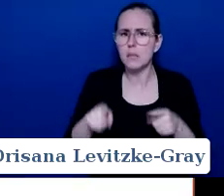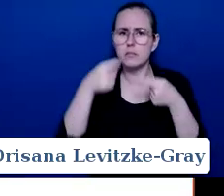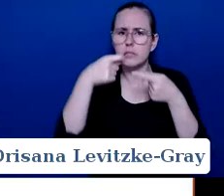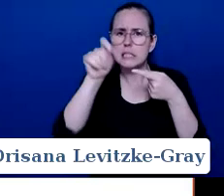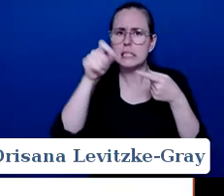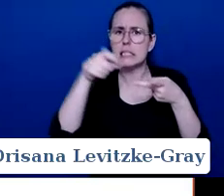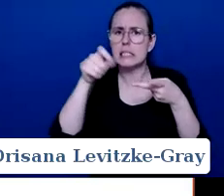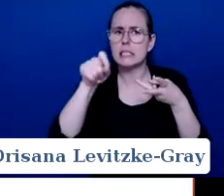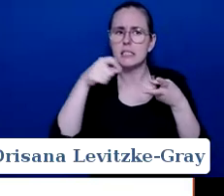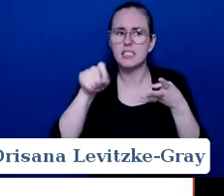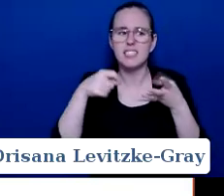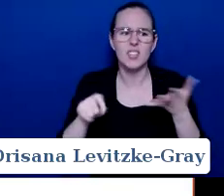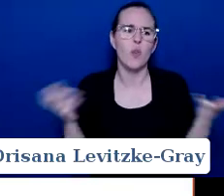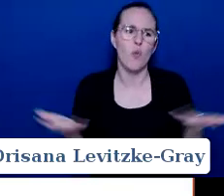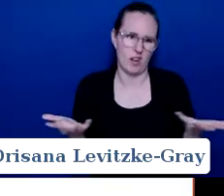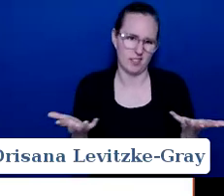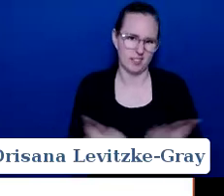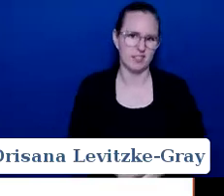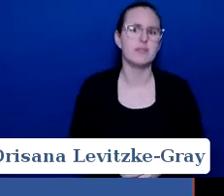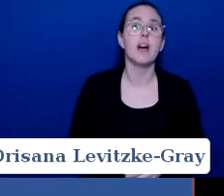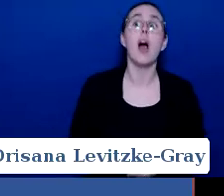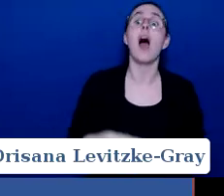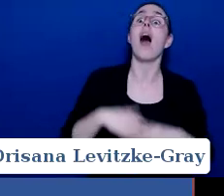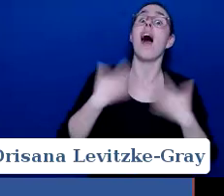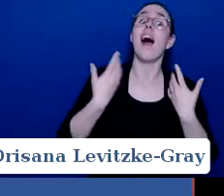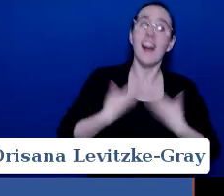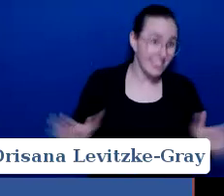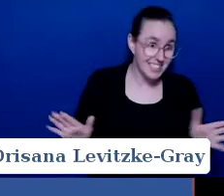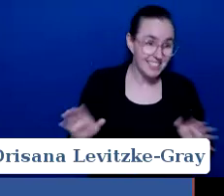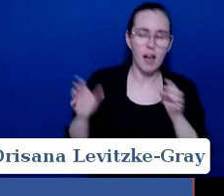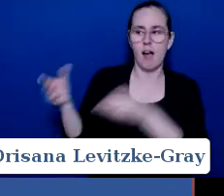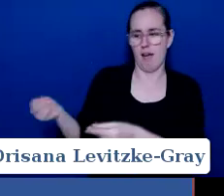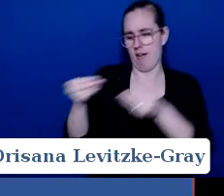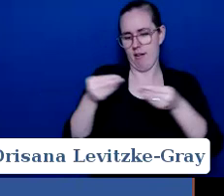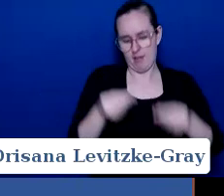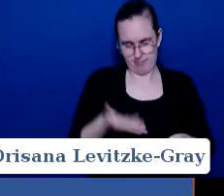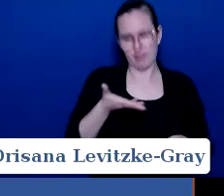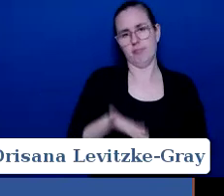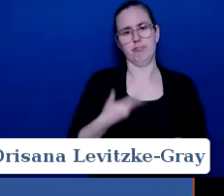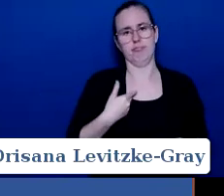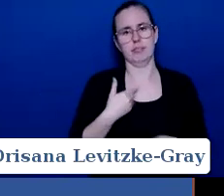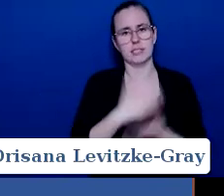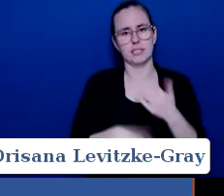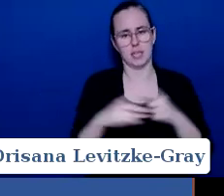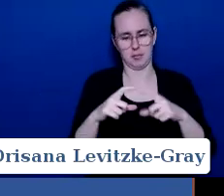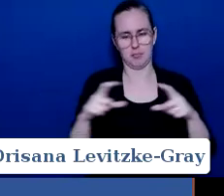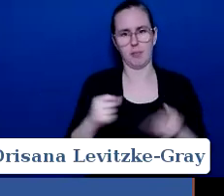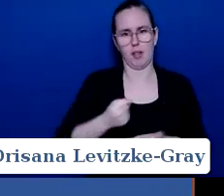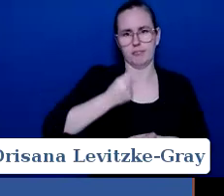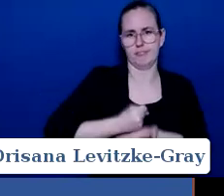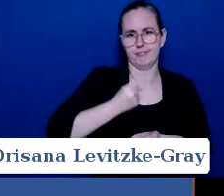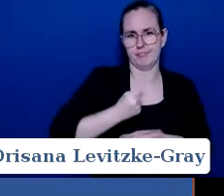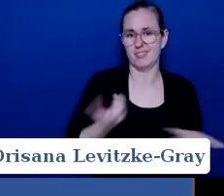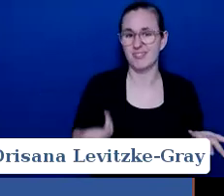disability card. Another thing that we've seen in many countries is that there was not necessarily enough